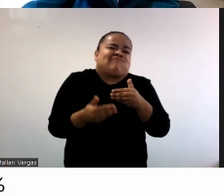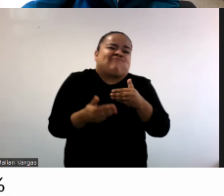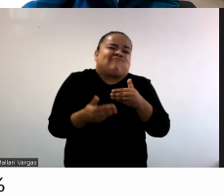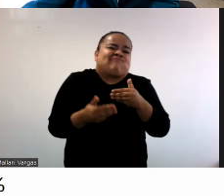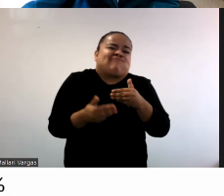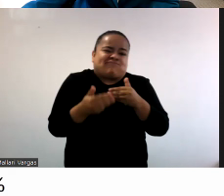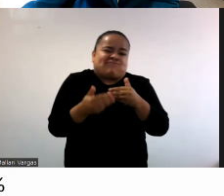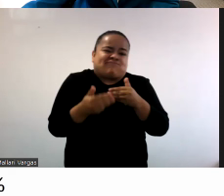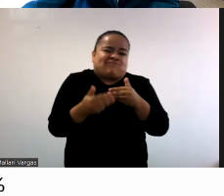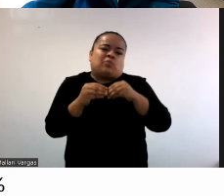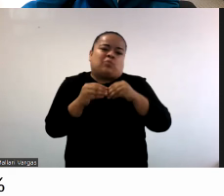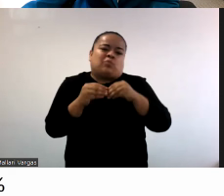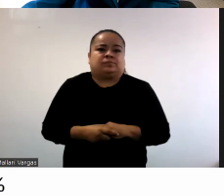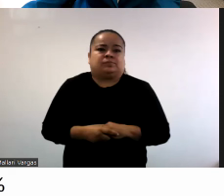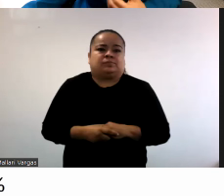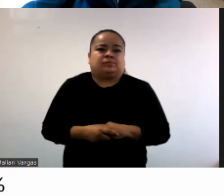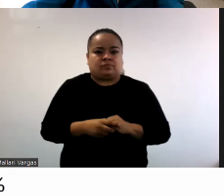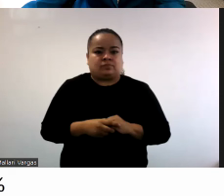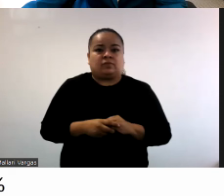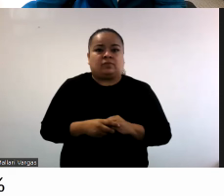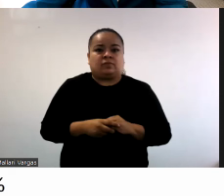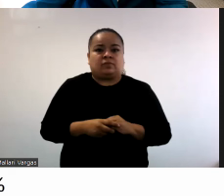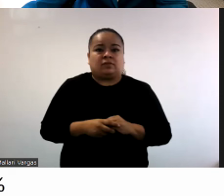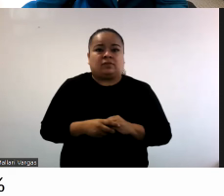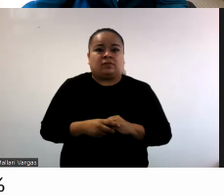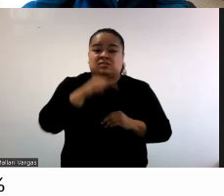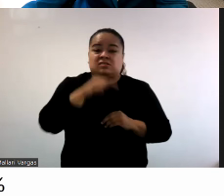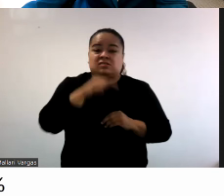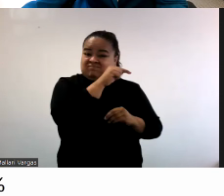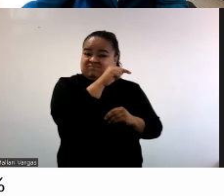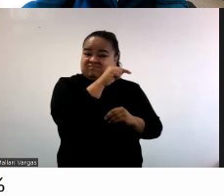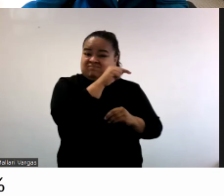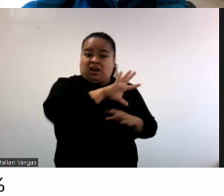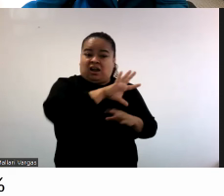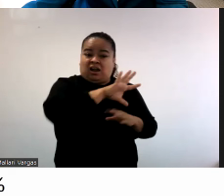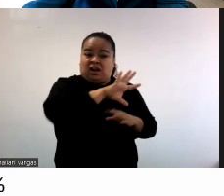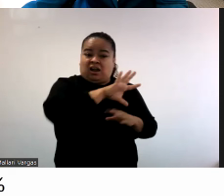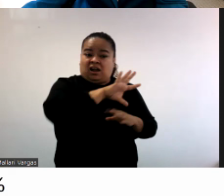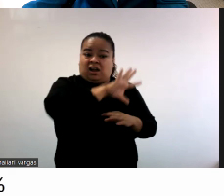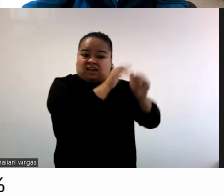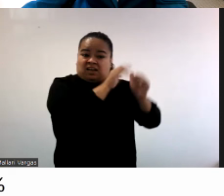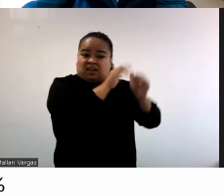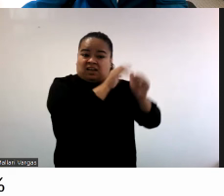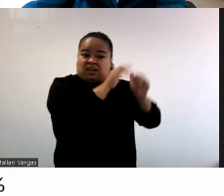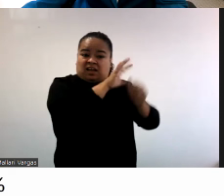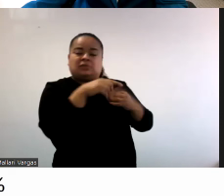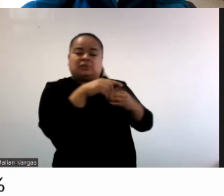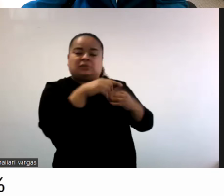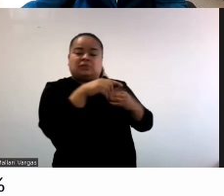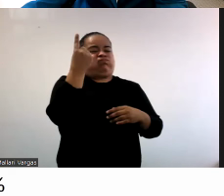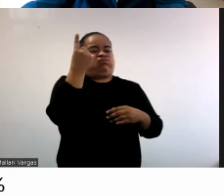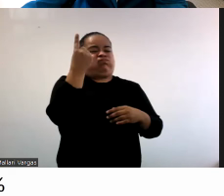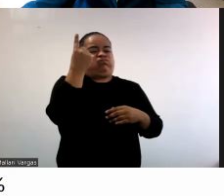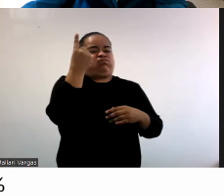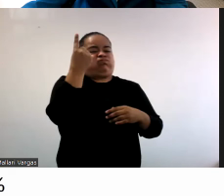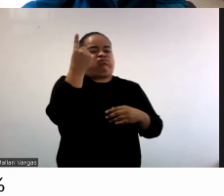these numbers are going to double again. And in Africa, you can also see that Nigeria is